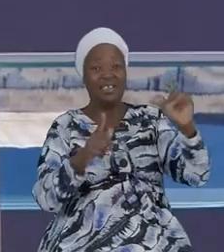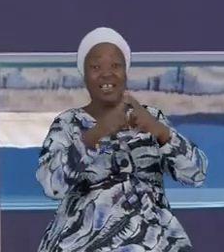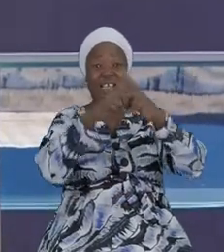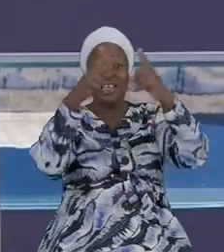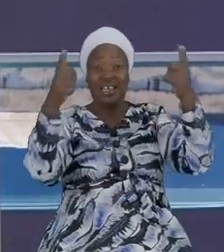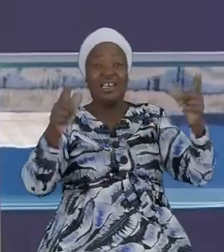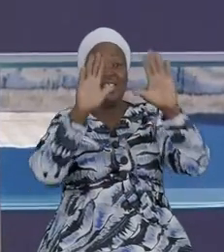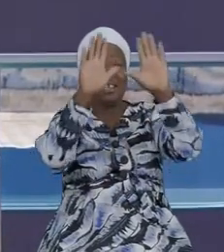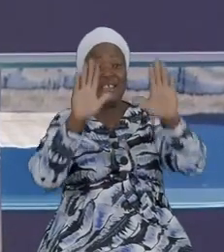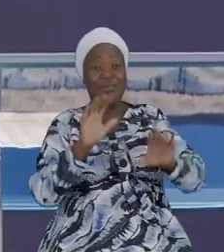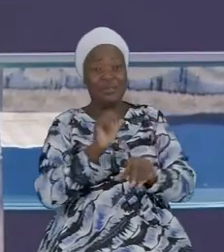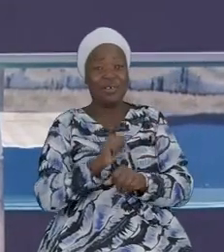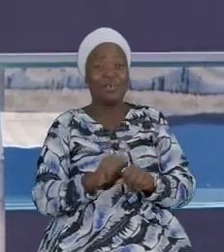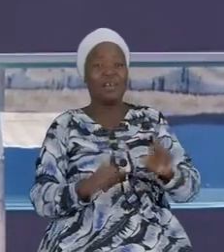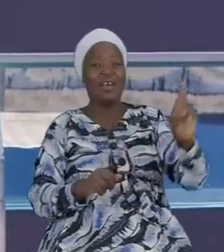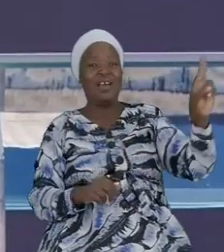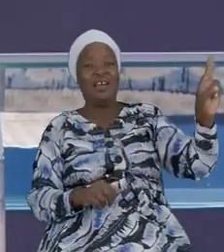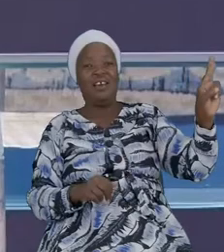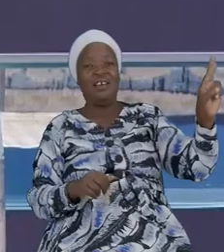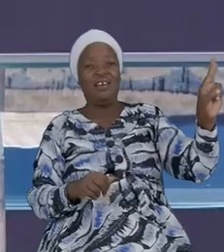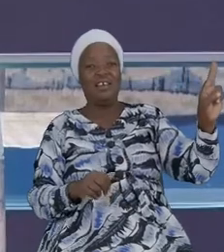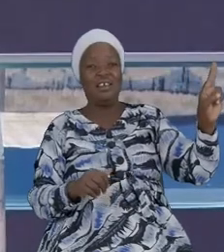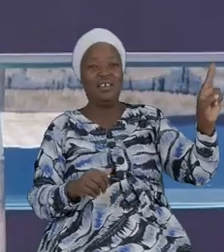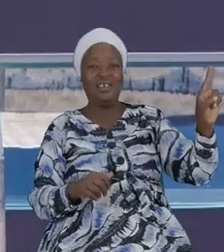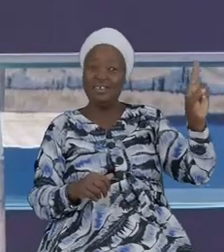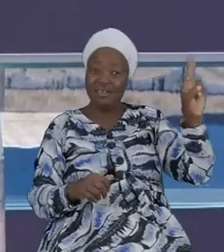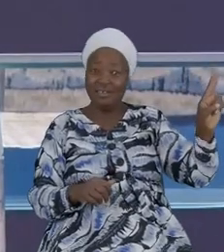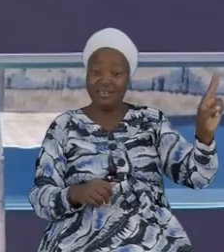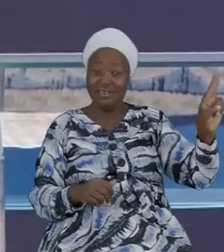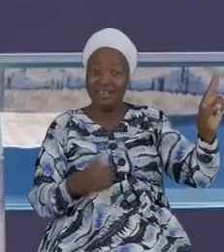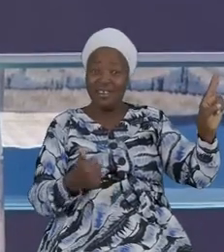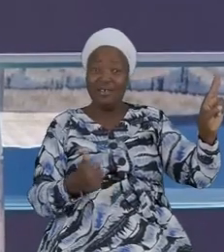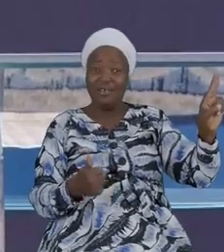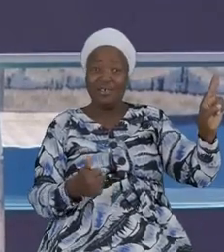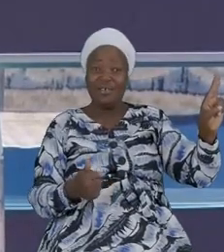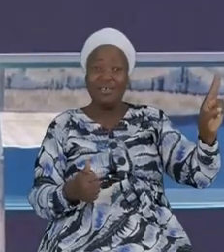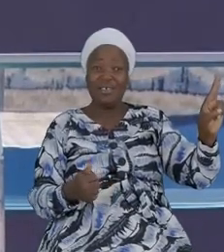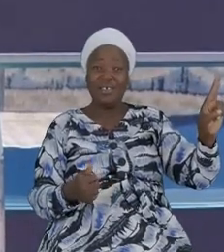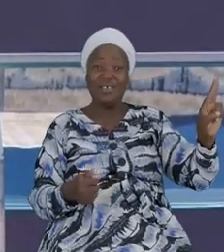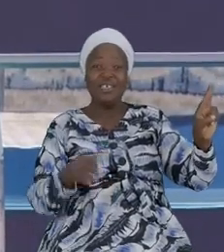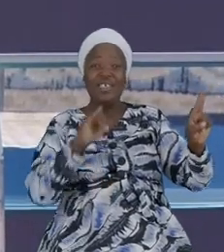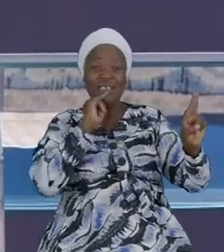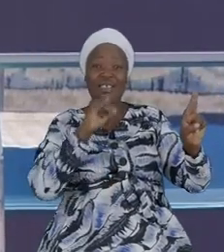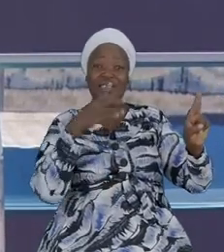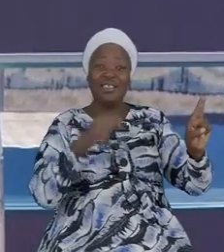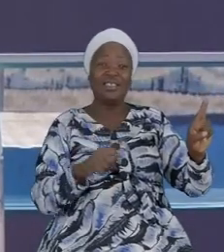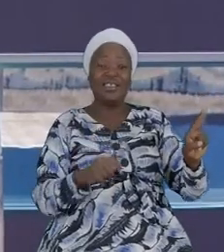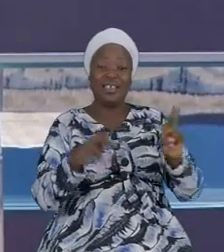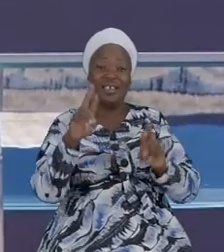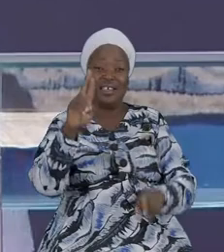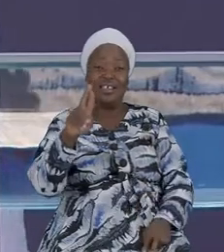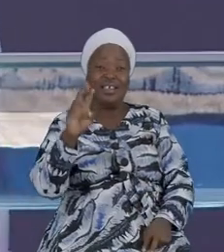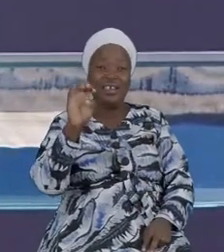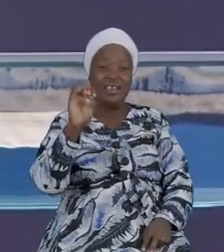incredible miracles. R, in miracle. R, in the reverberating miracles